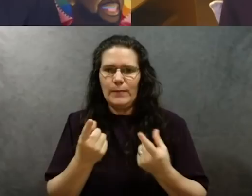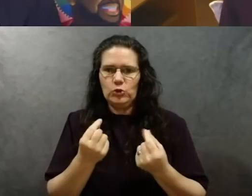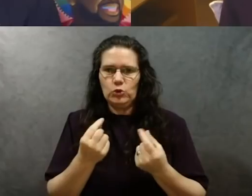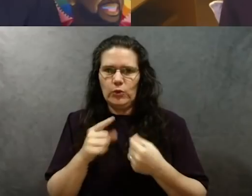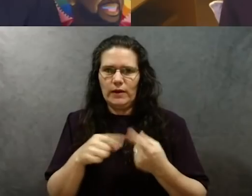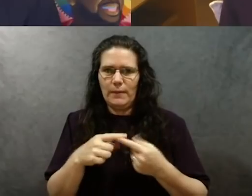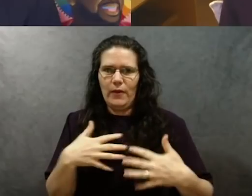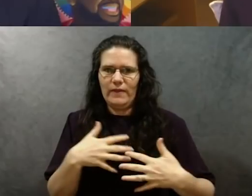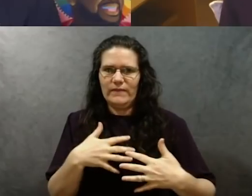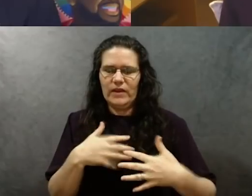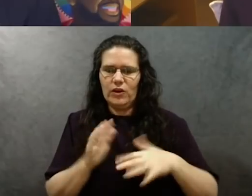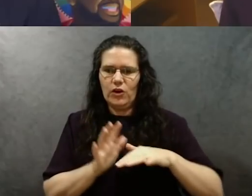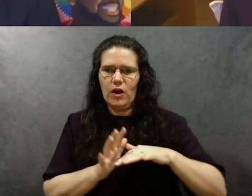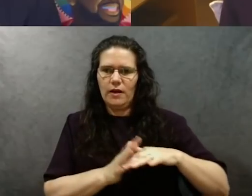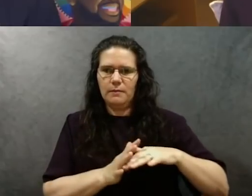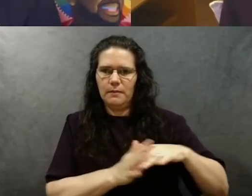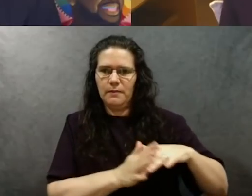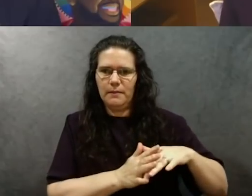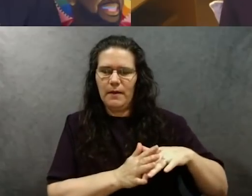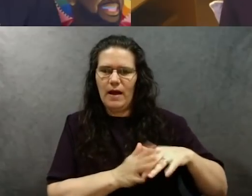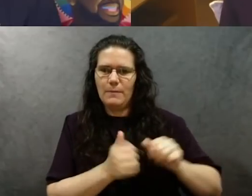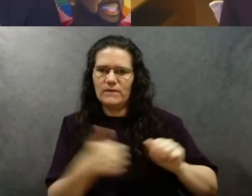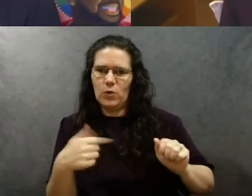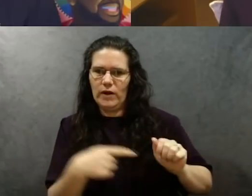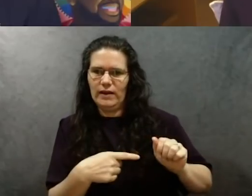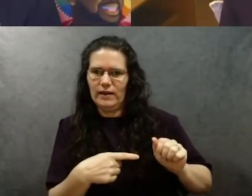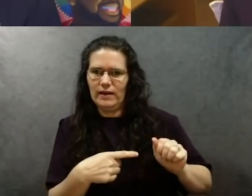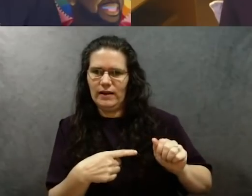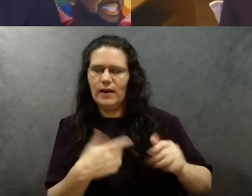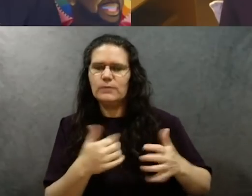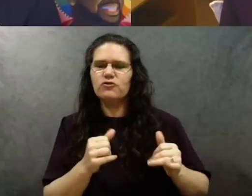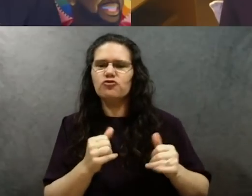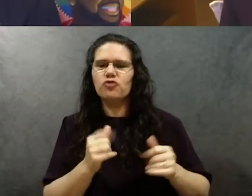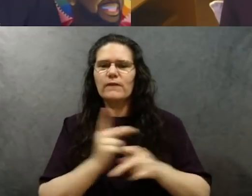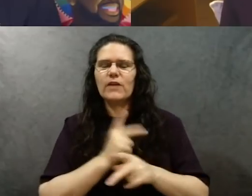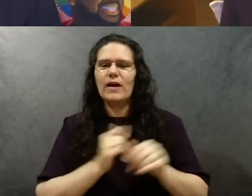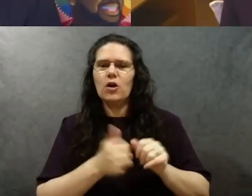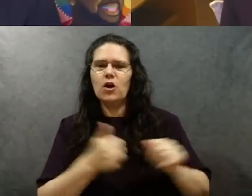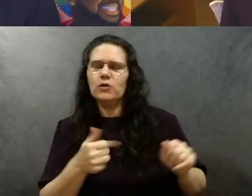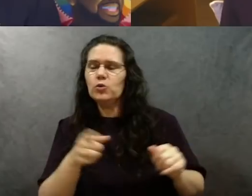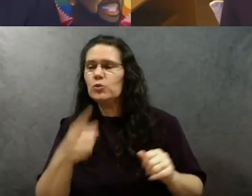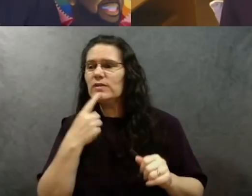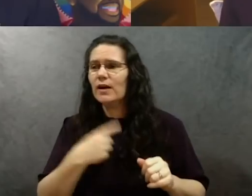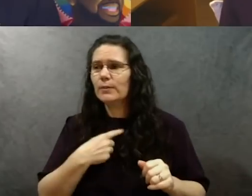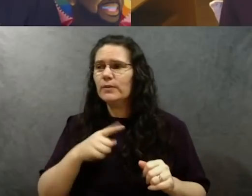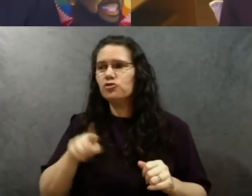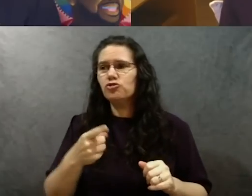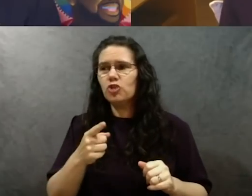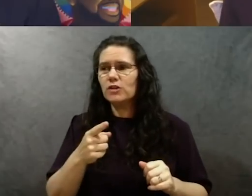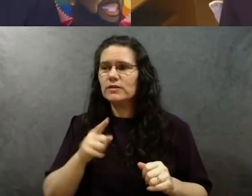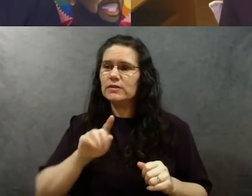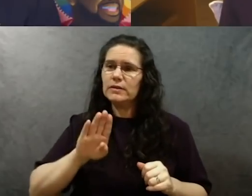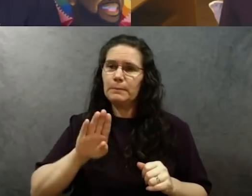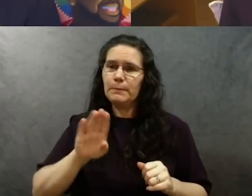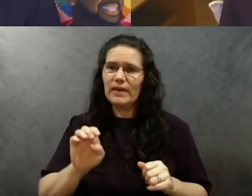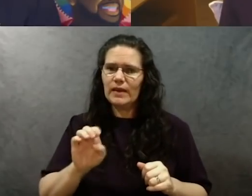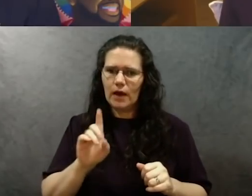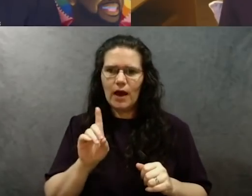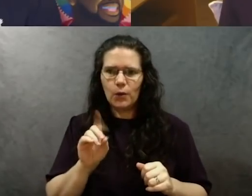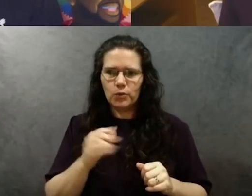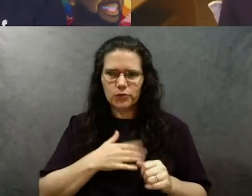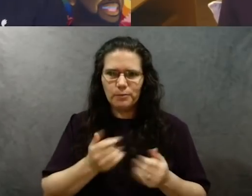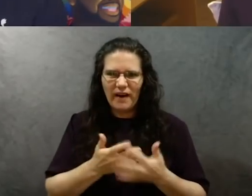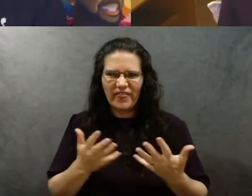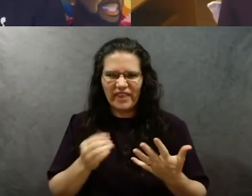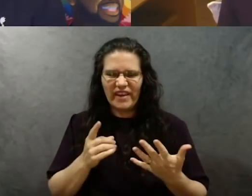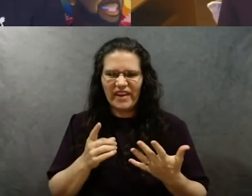it, you know, like I'm finding ways to get away from it. So when you say just be, I'm gonna do my thing of kind of turning